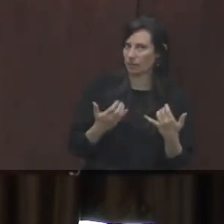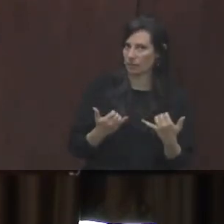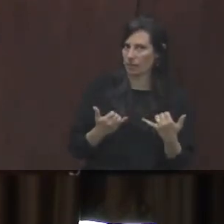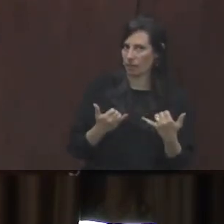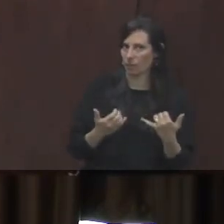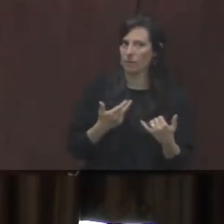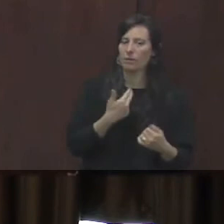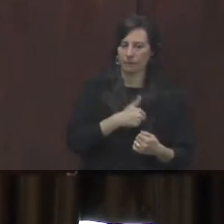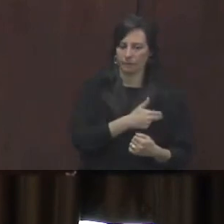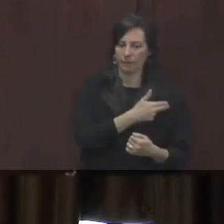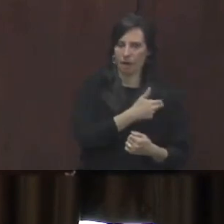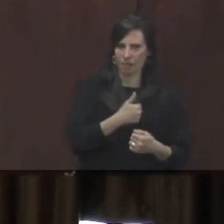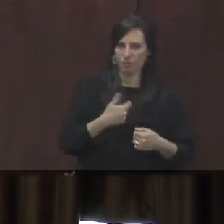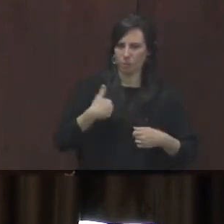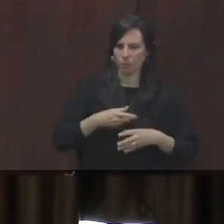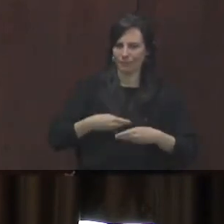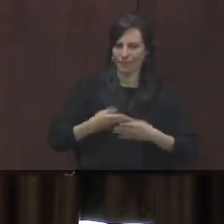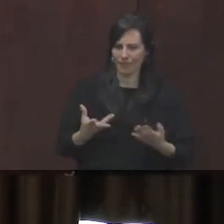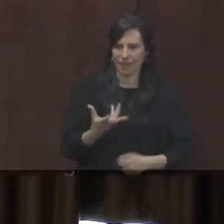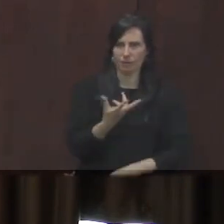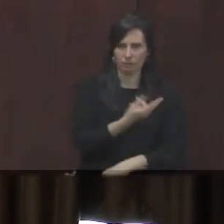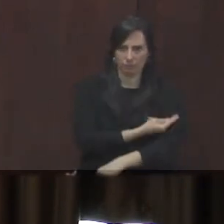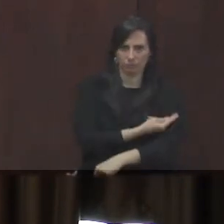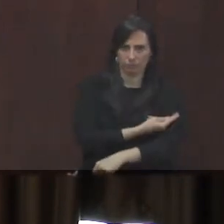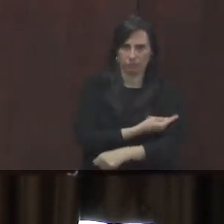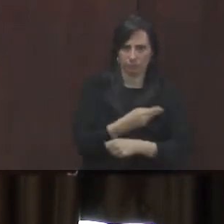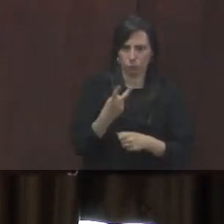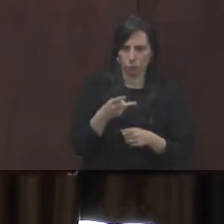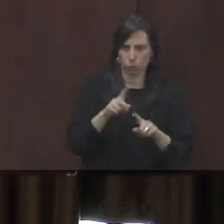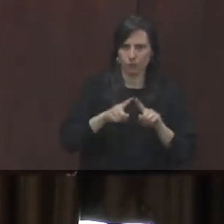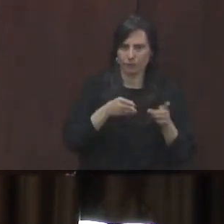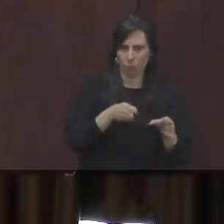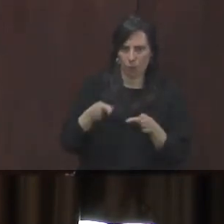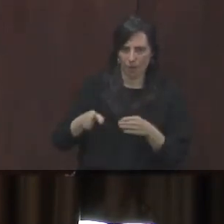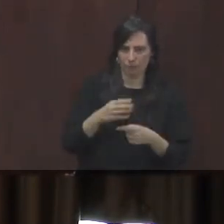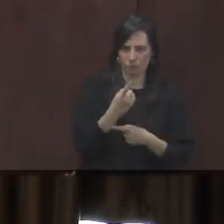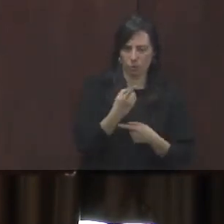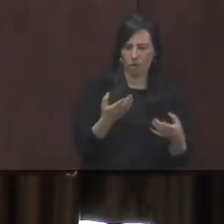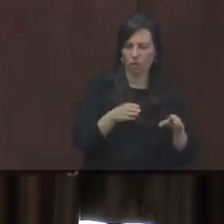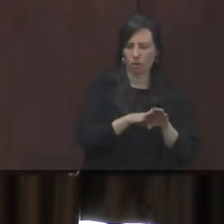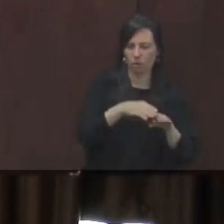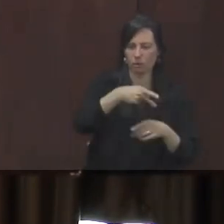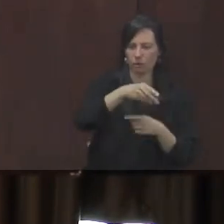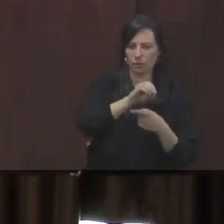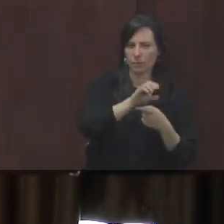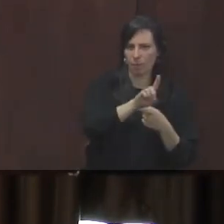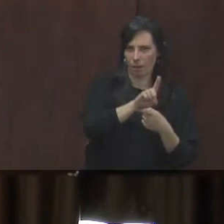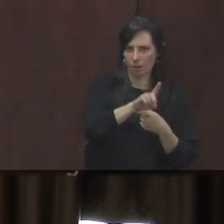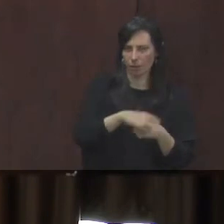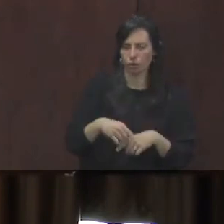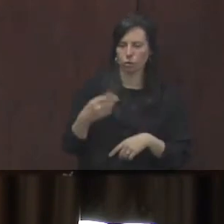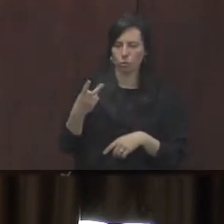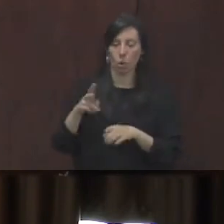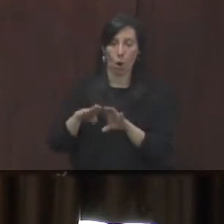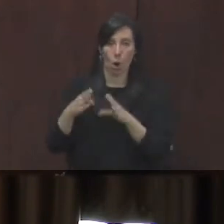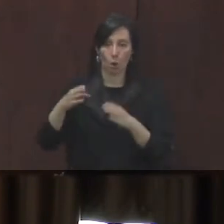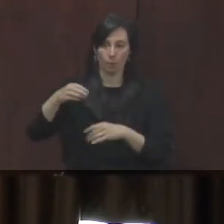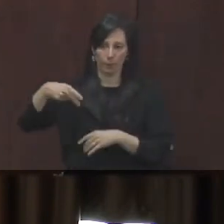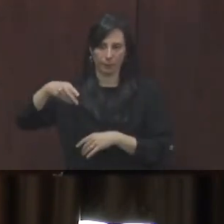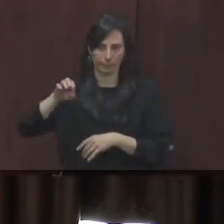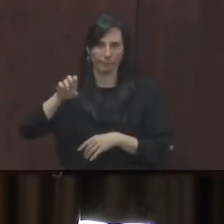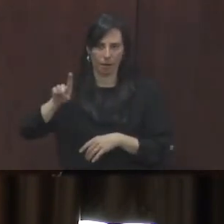deployed the vaccines in two different ways. One is a closed pod and one is an open pod. And we applied for closed pod distribution, which